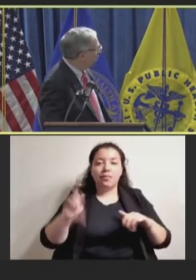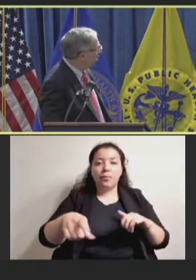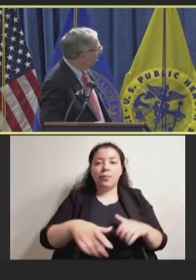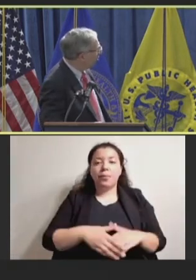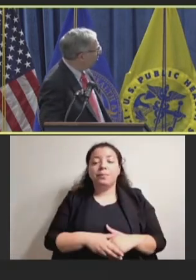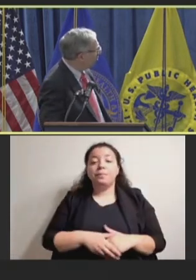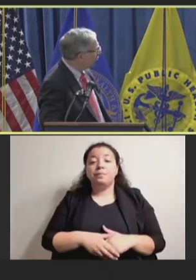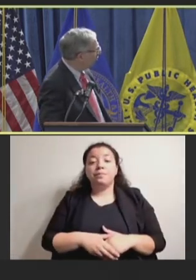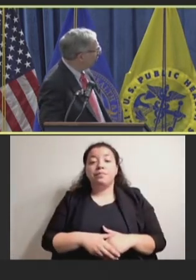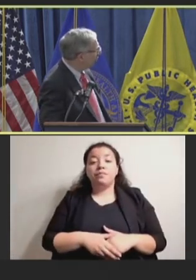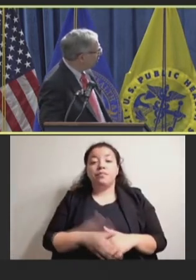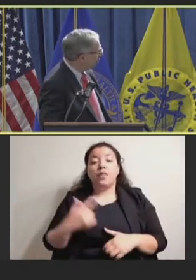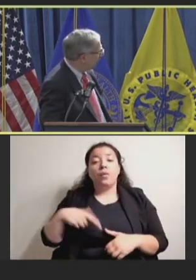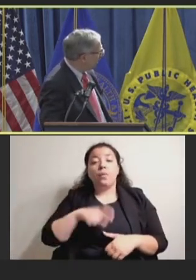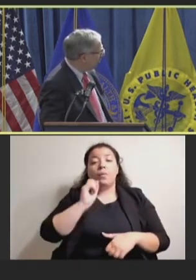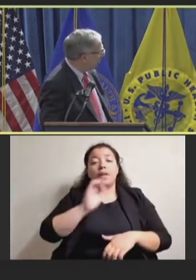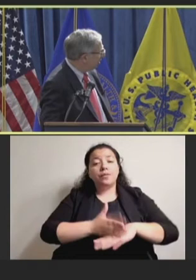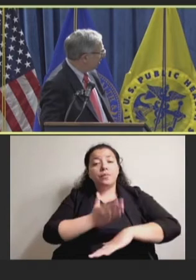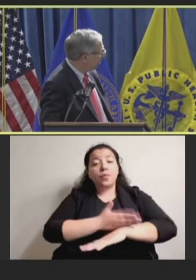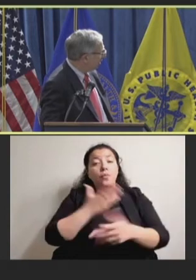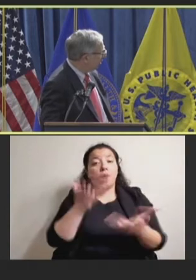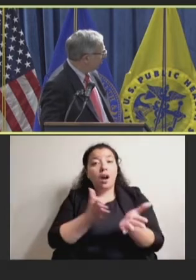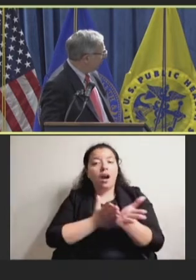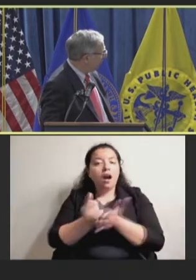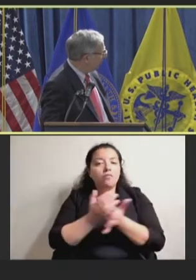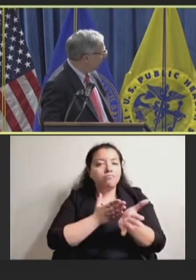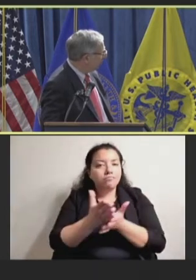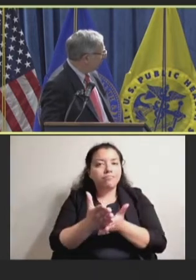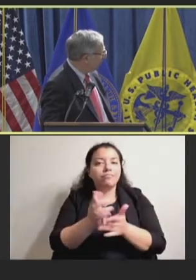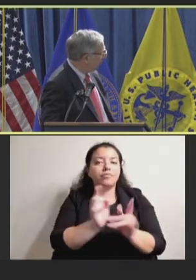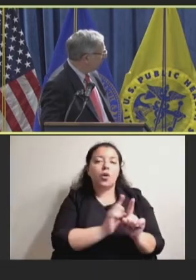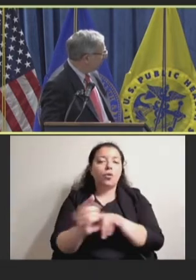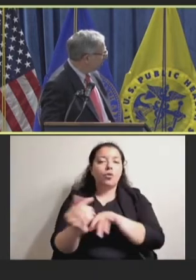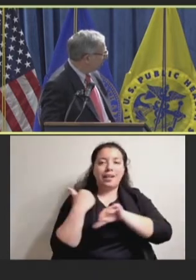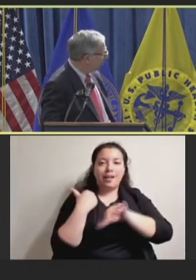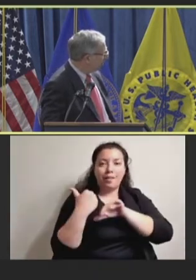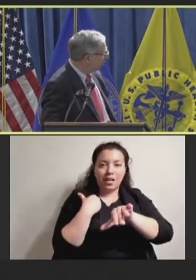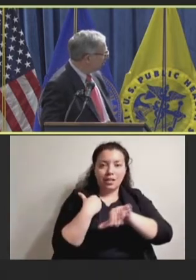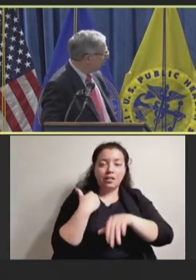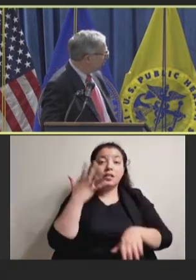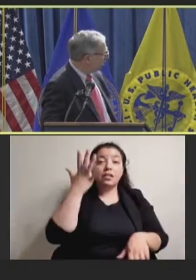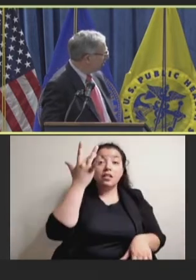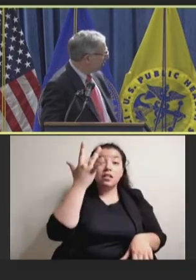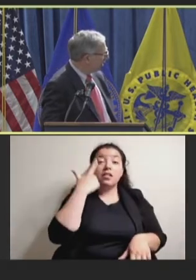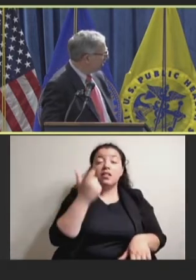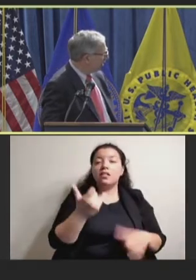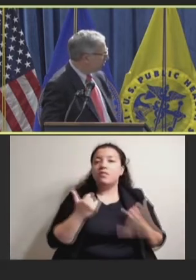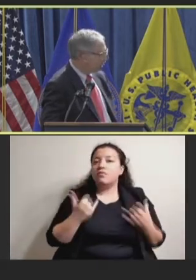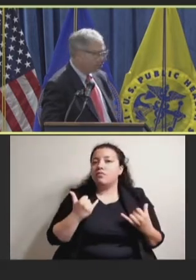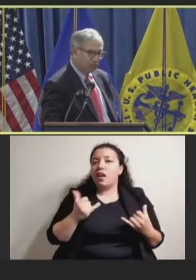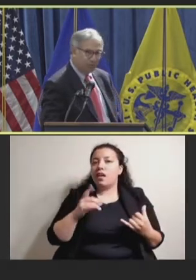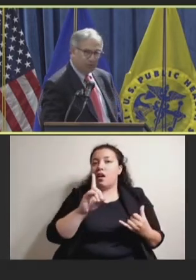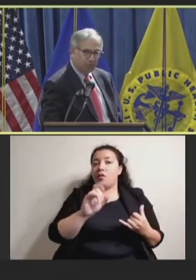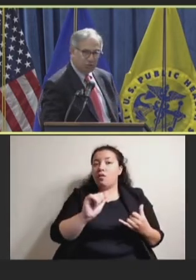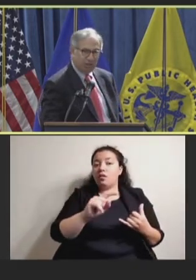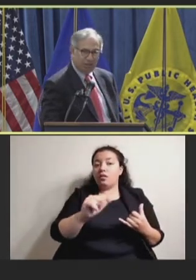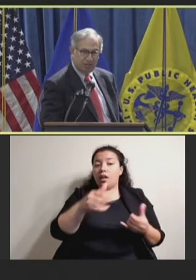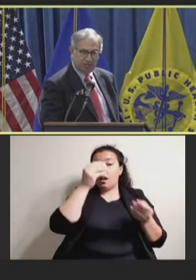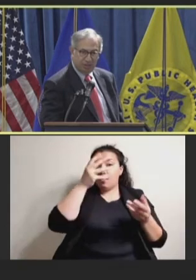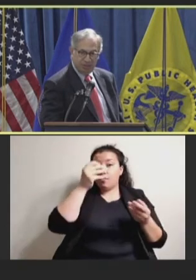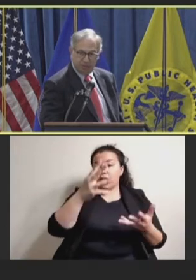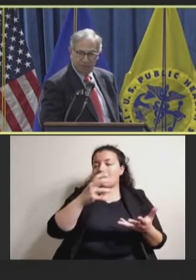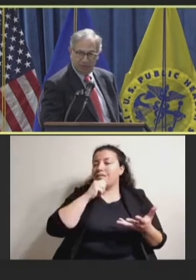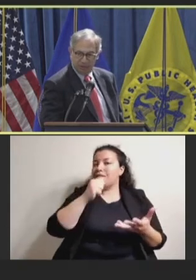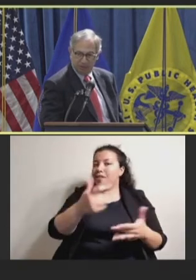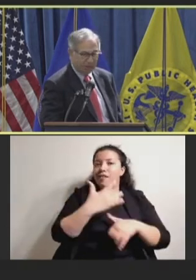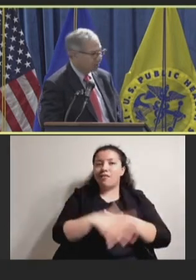We need to improve transparency and accountability, because there's still not the data that you need to really be tracking this the